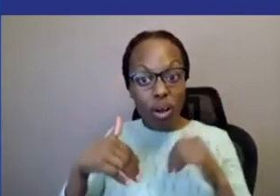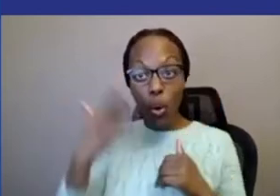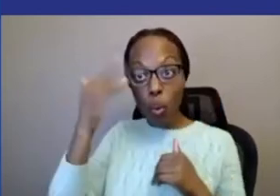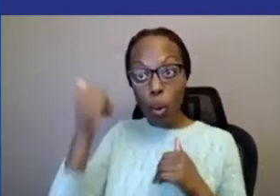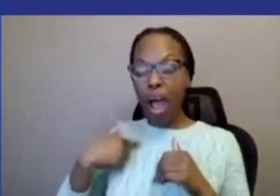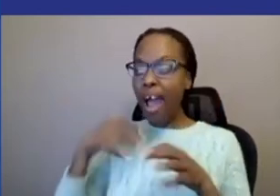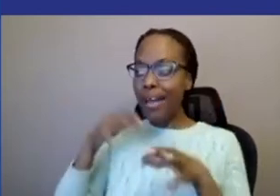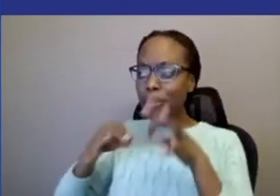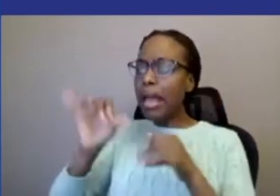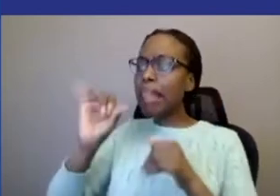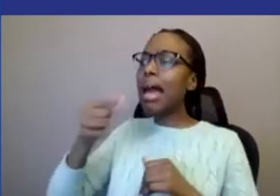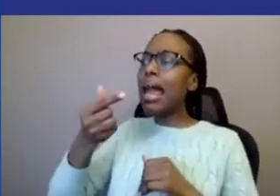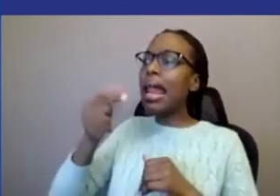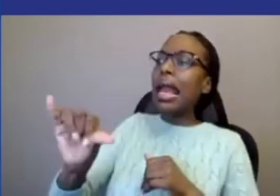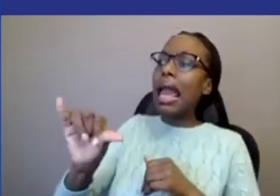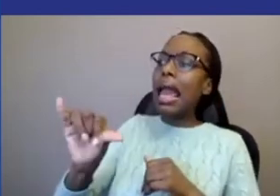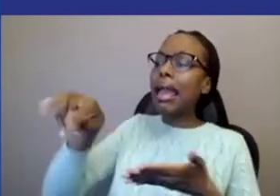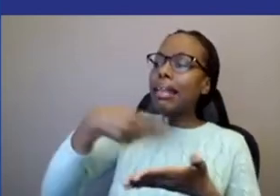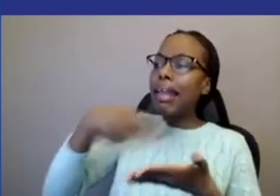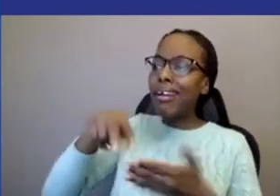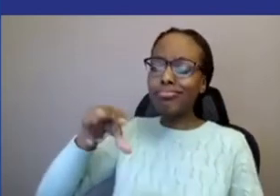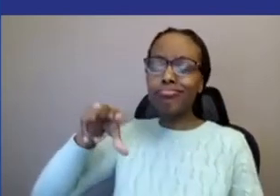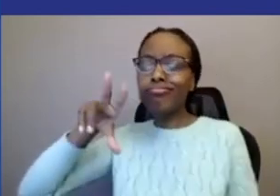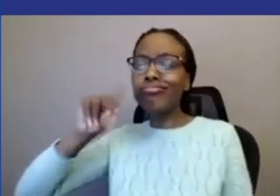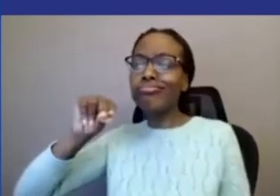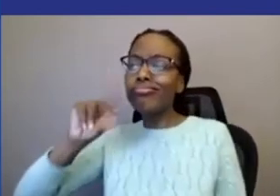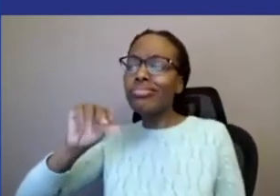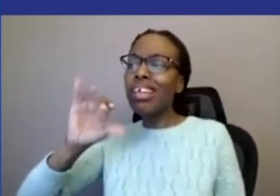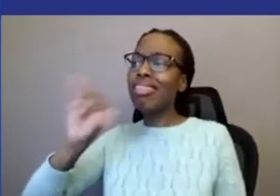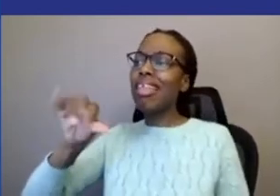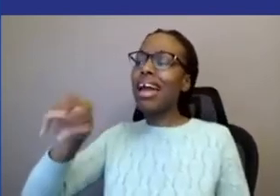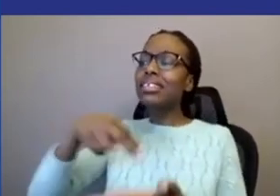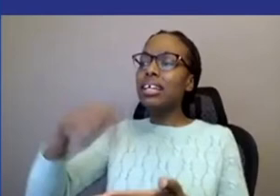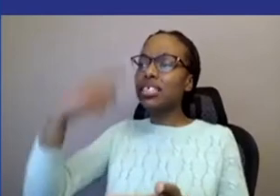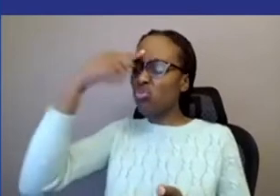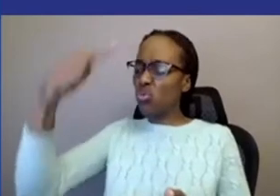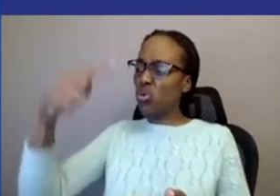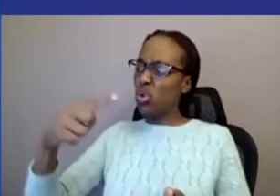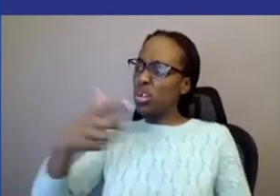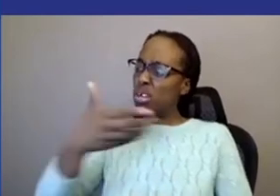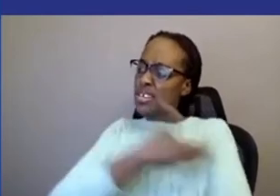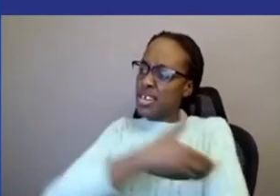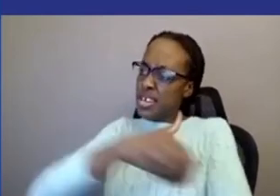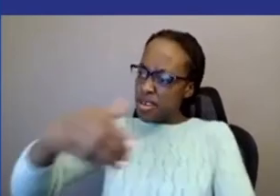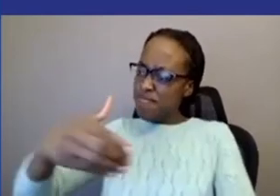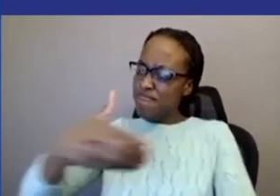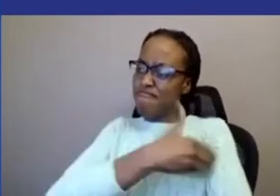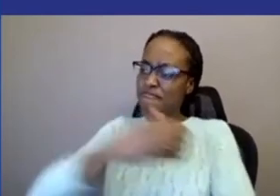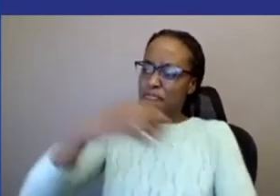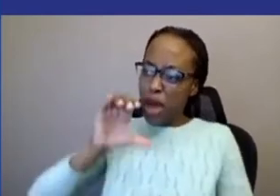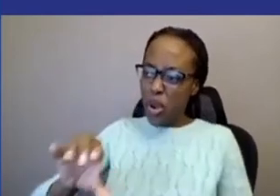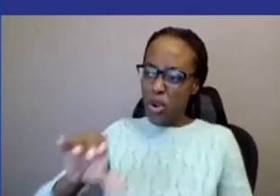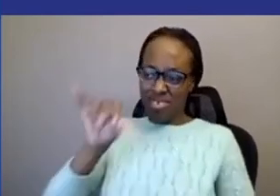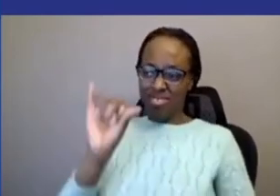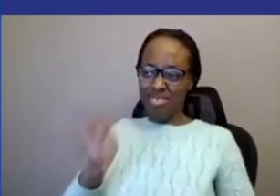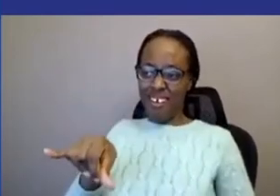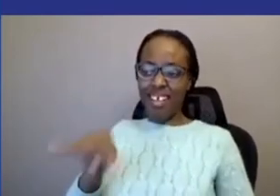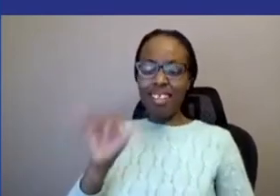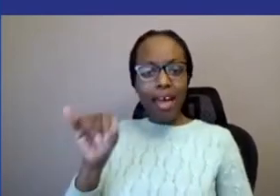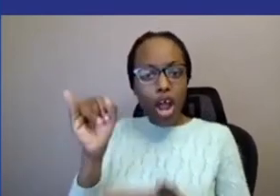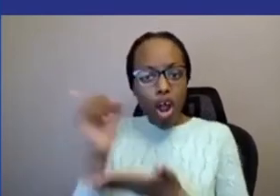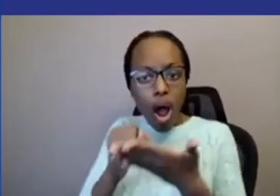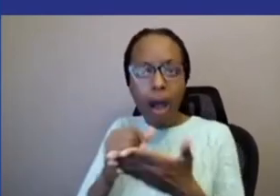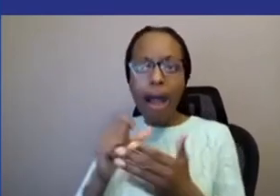gay dance. This is a dance of empowerment. This is an art form. This is not